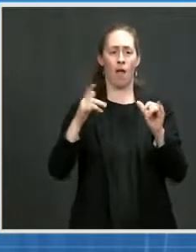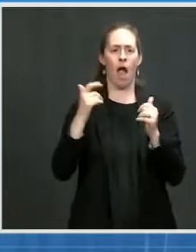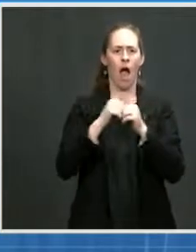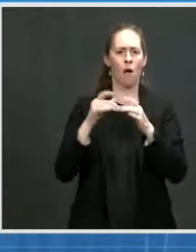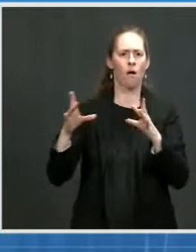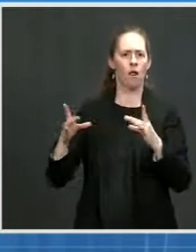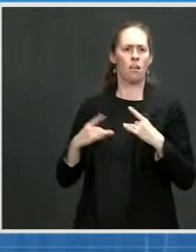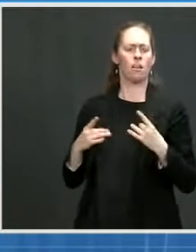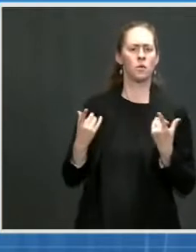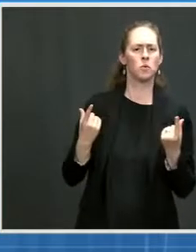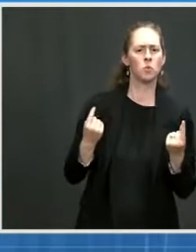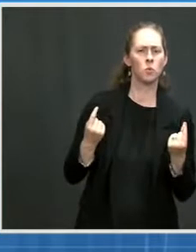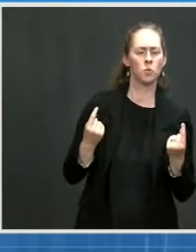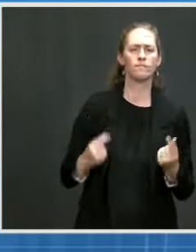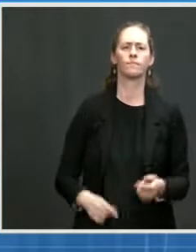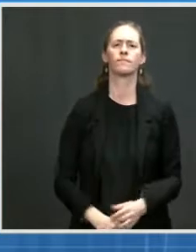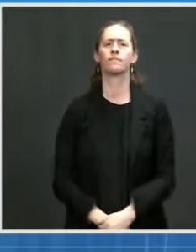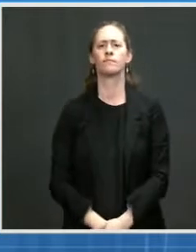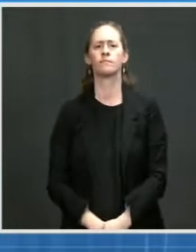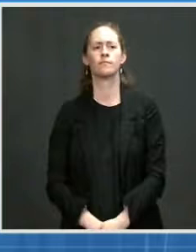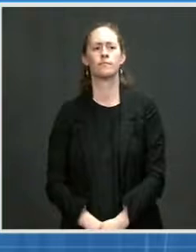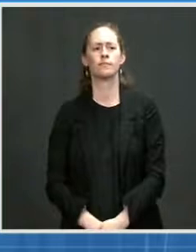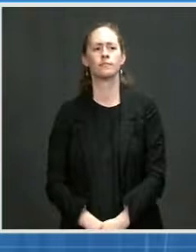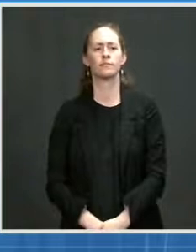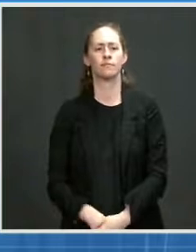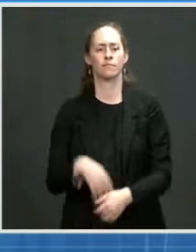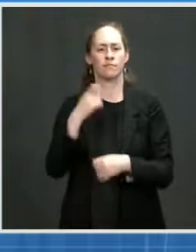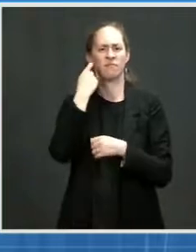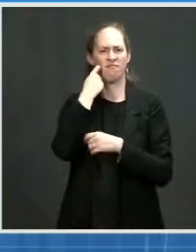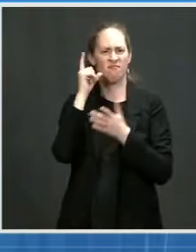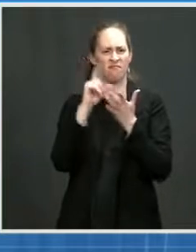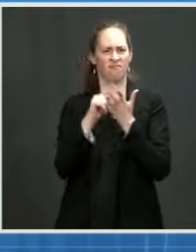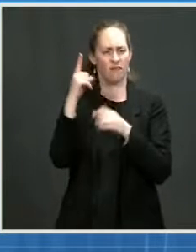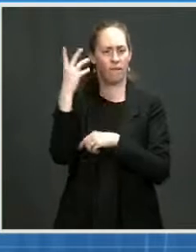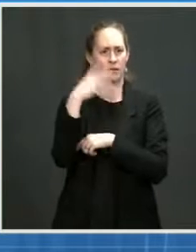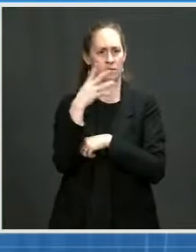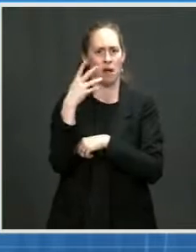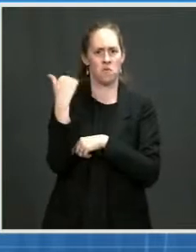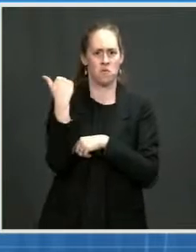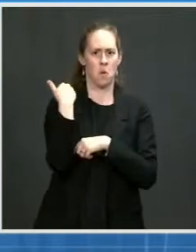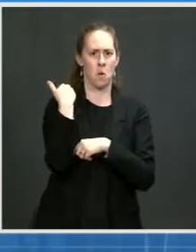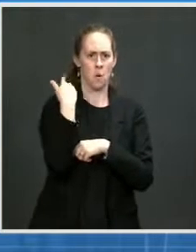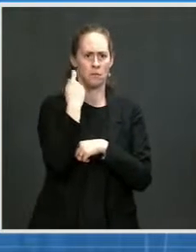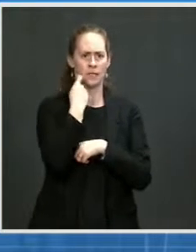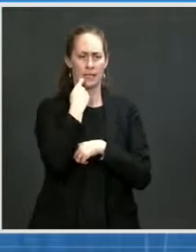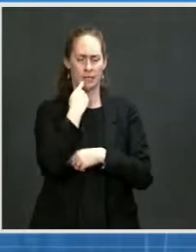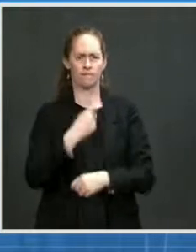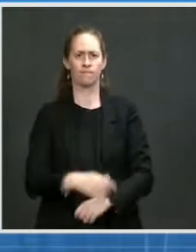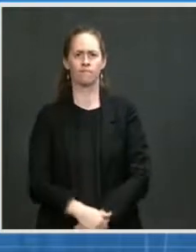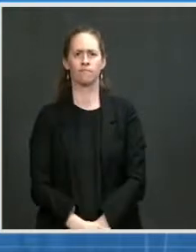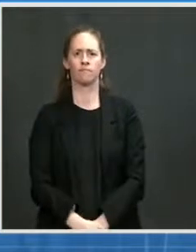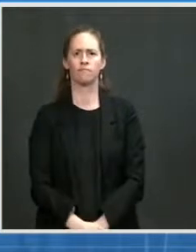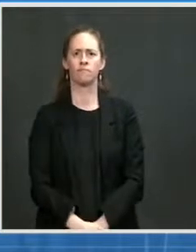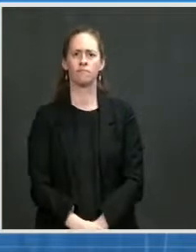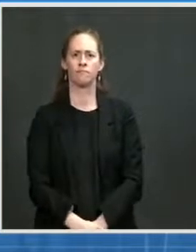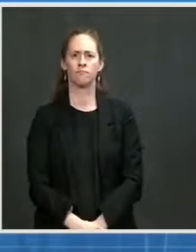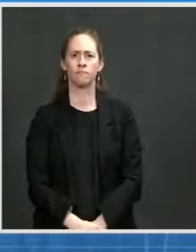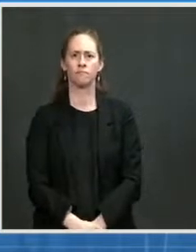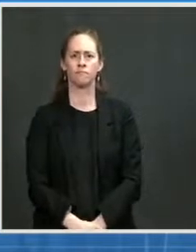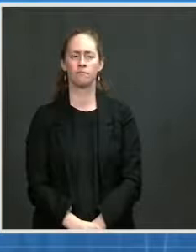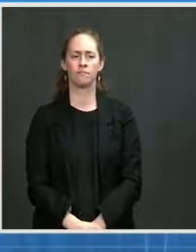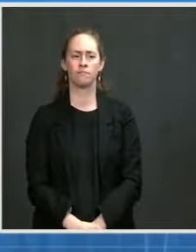slide. Just about 4 days ago, it was posted on this preprint server, the results